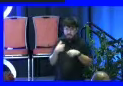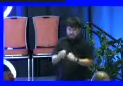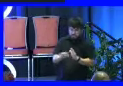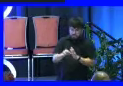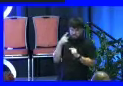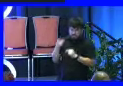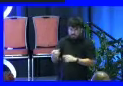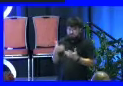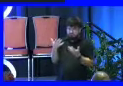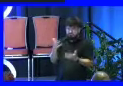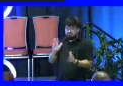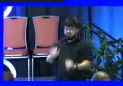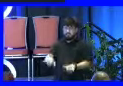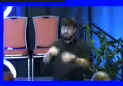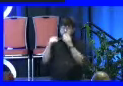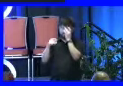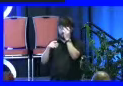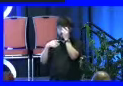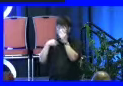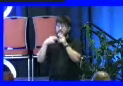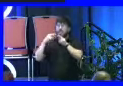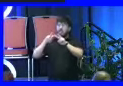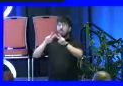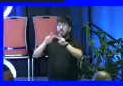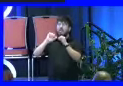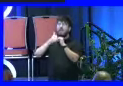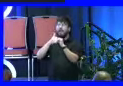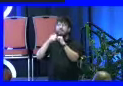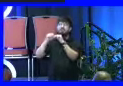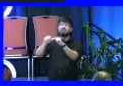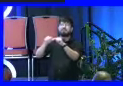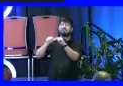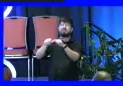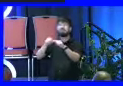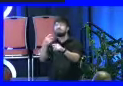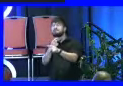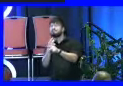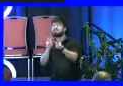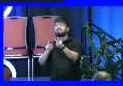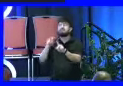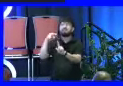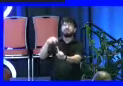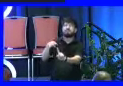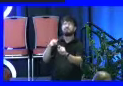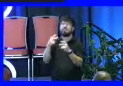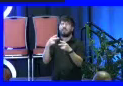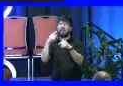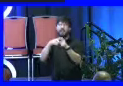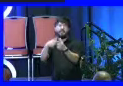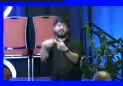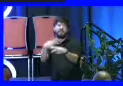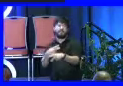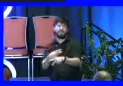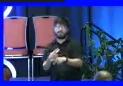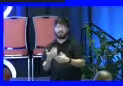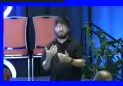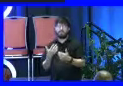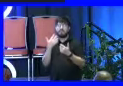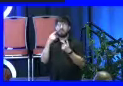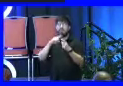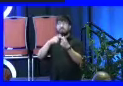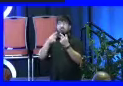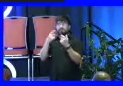And so we're going to look at that sort of in a trending way to see how that is, and then figure out kind of then we would auto assign